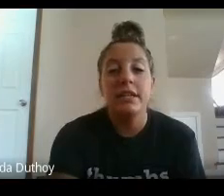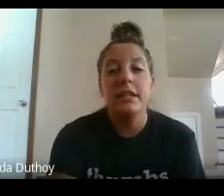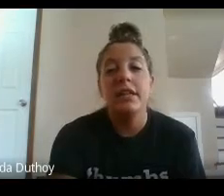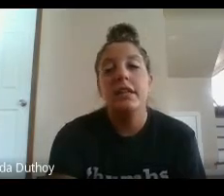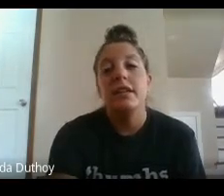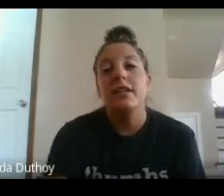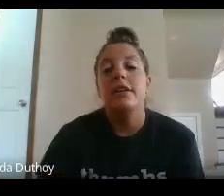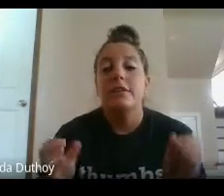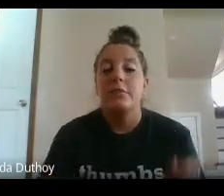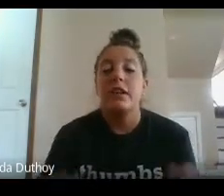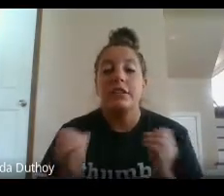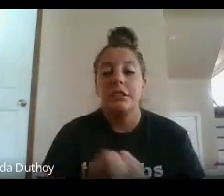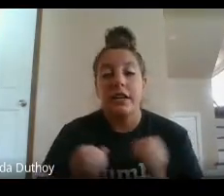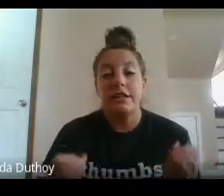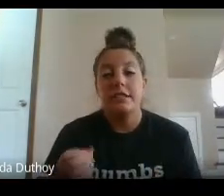be